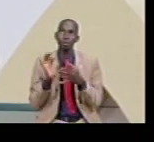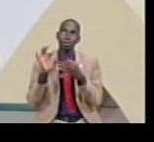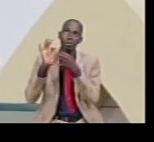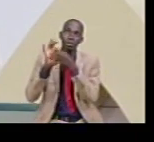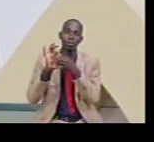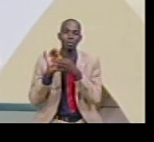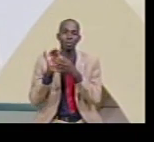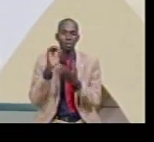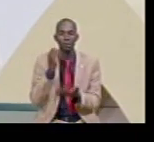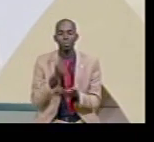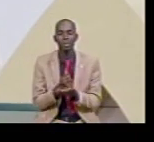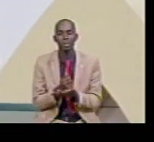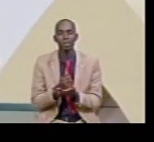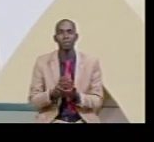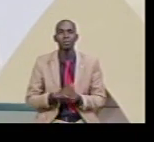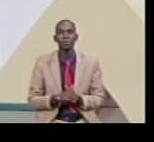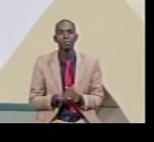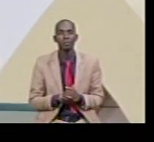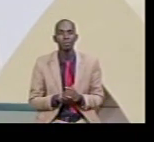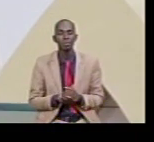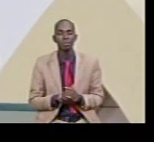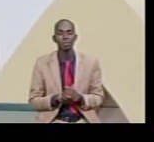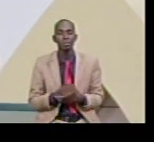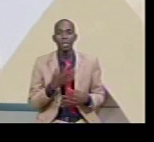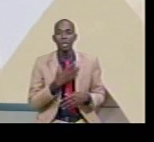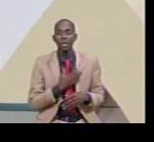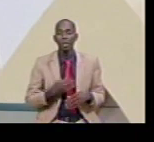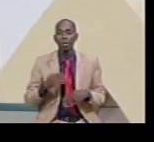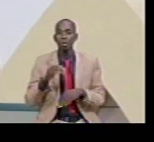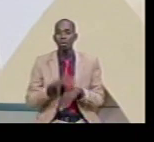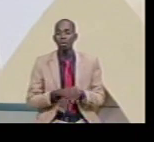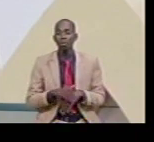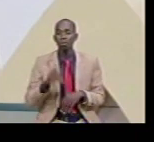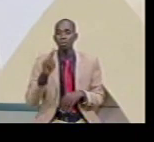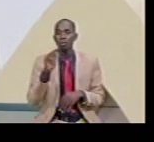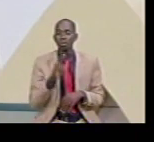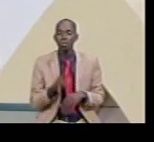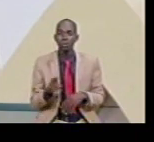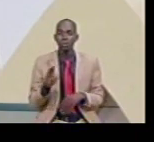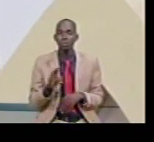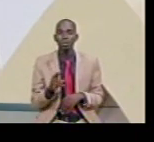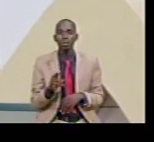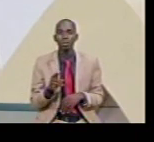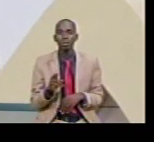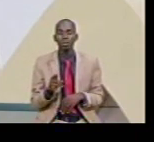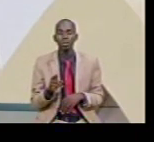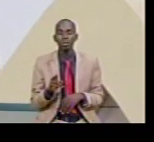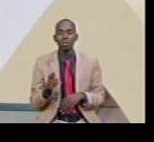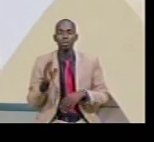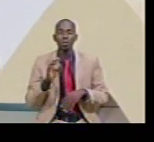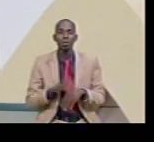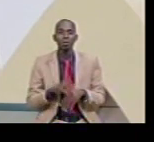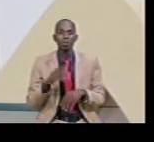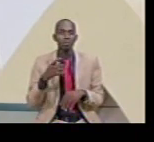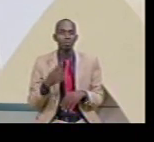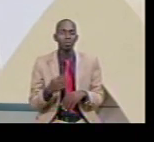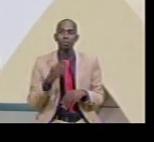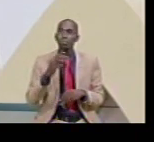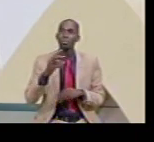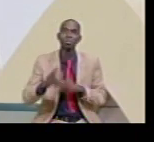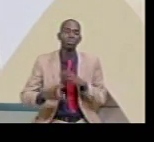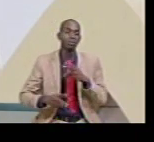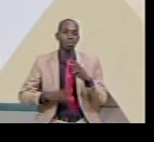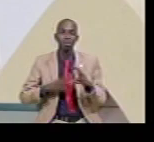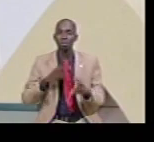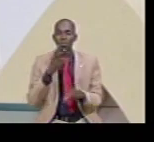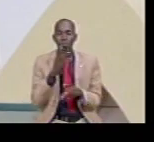Amen. And on Thursday, on the global scale, the